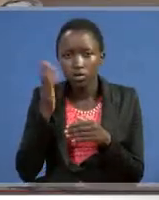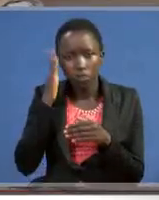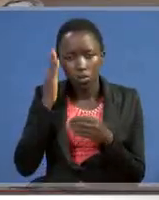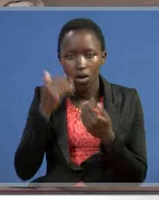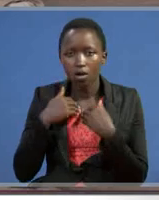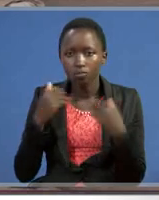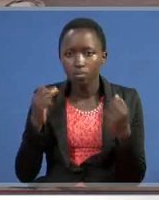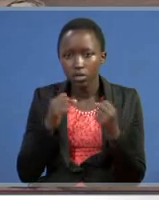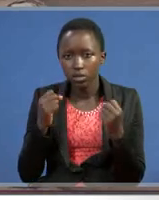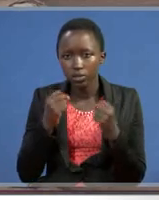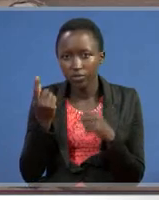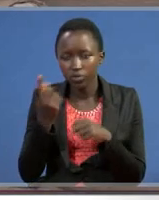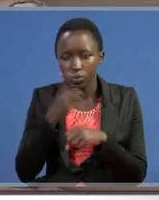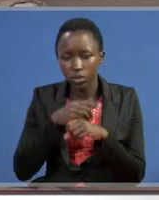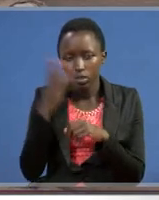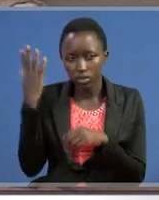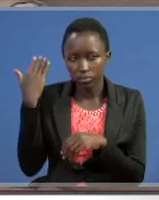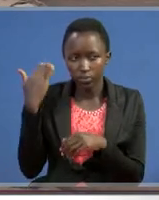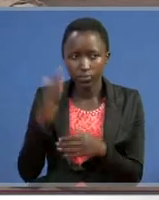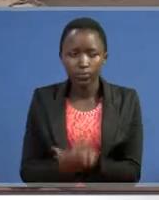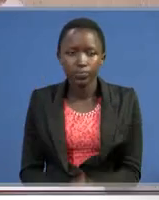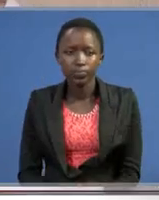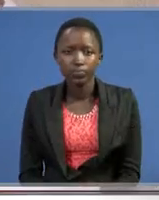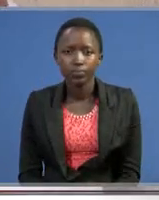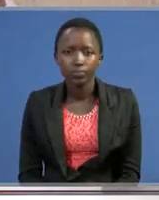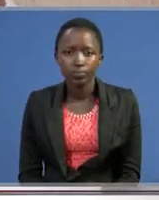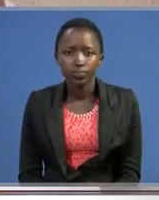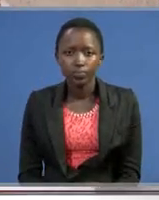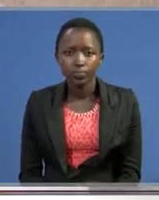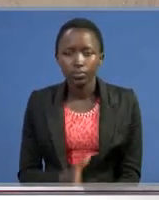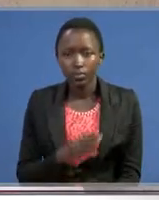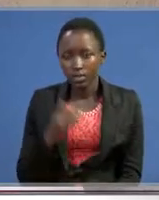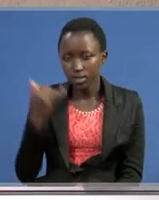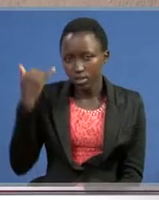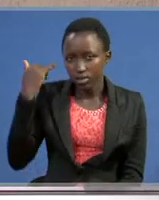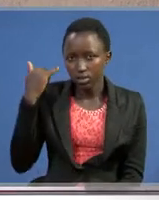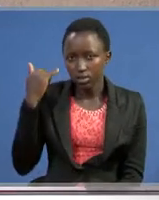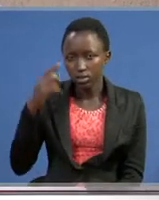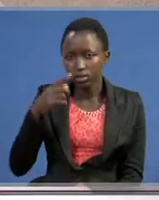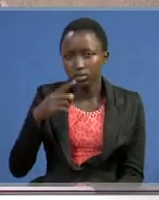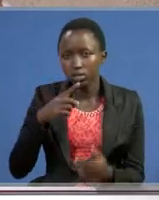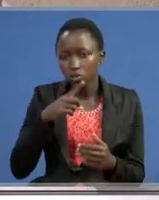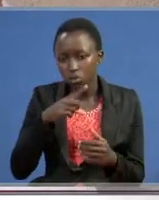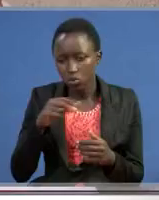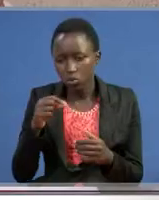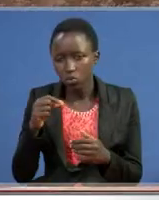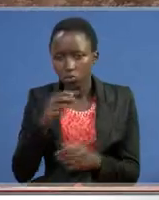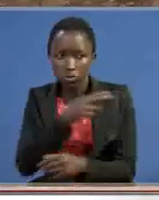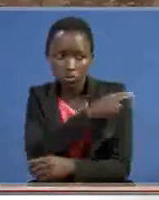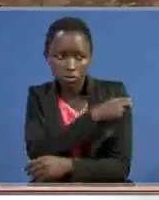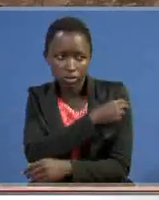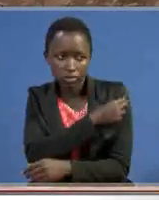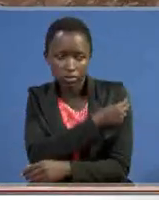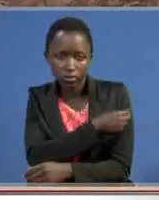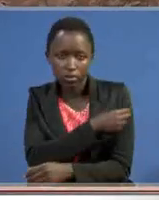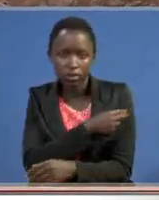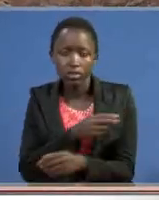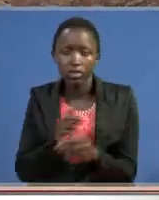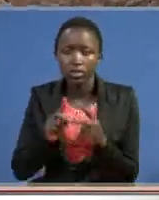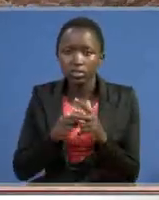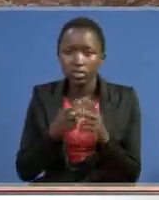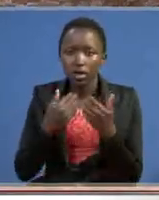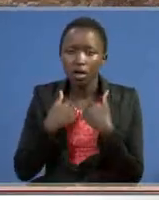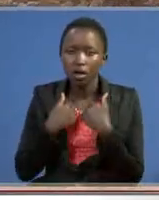with malaria a few days ago the unlimited liquor when I am rare aliens